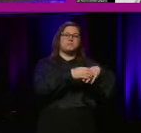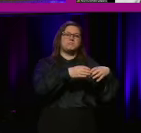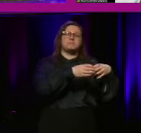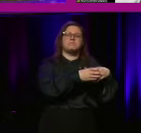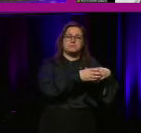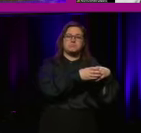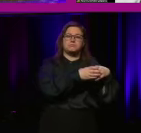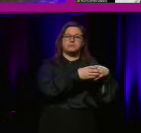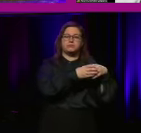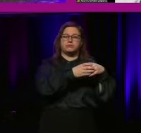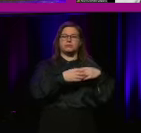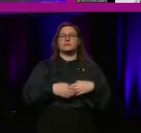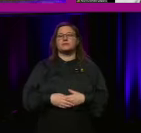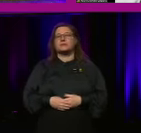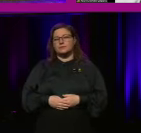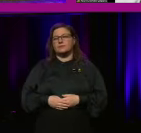community,